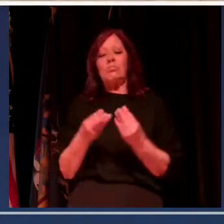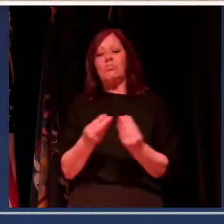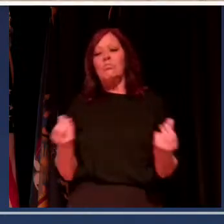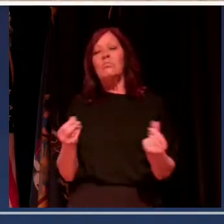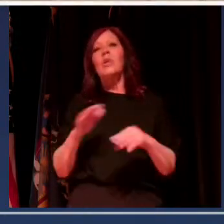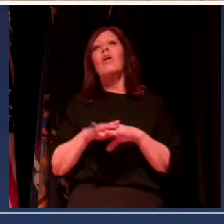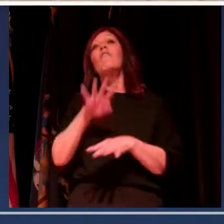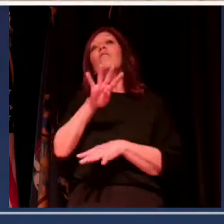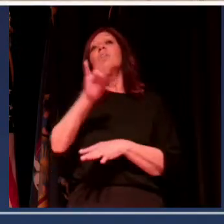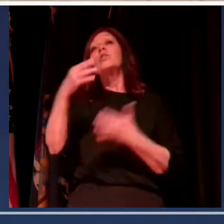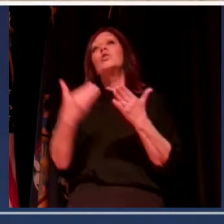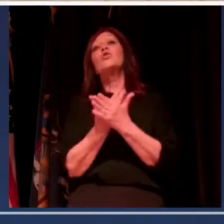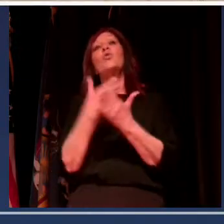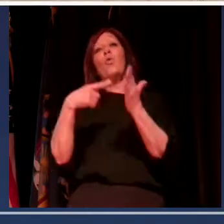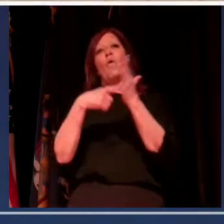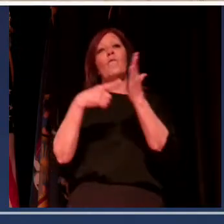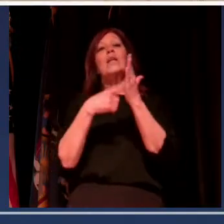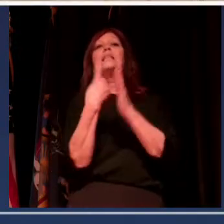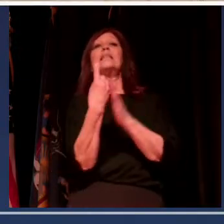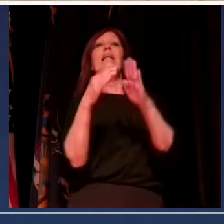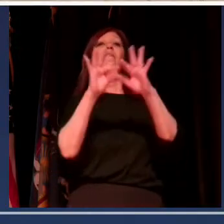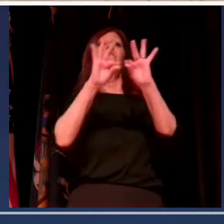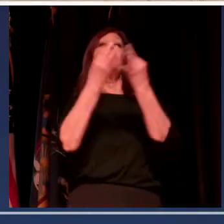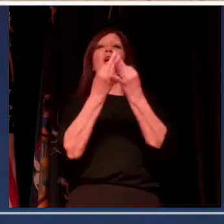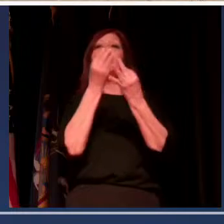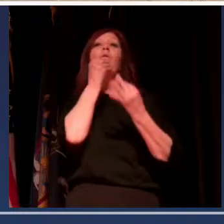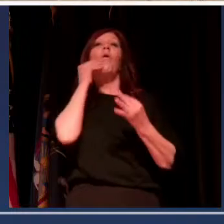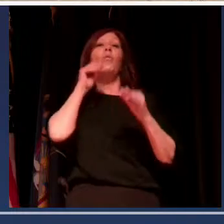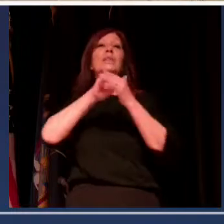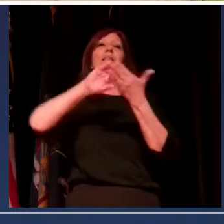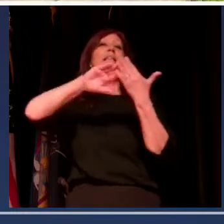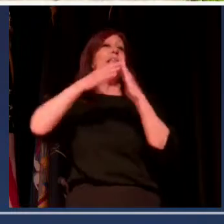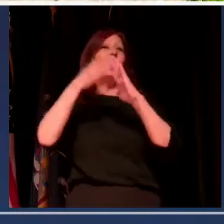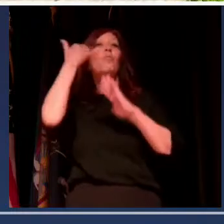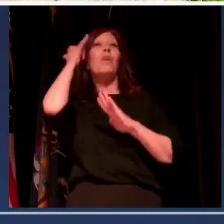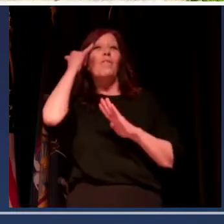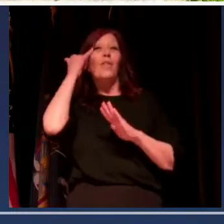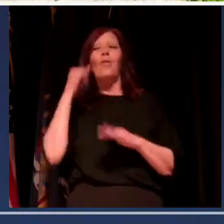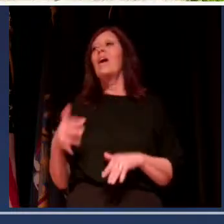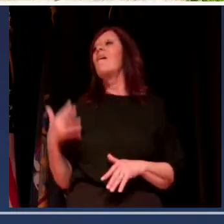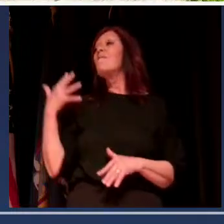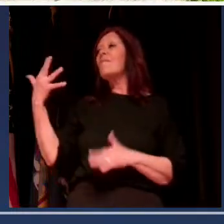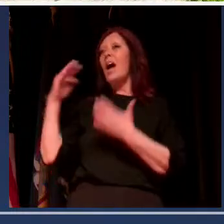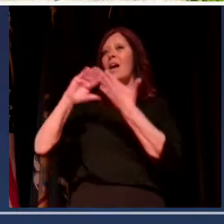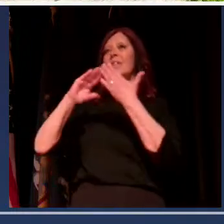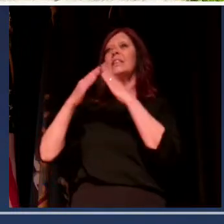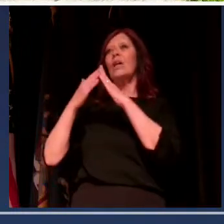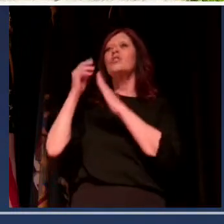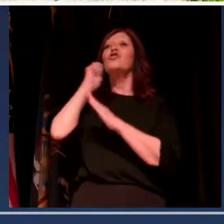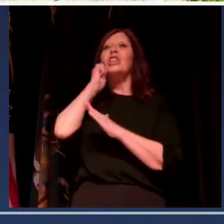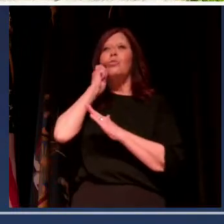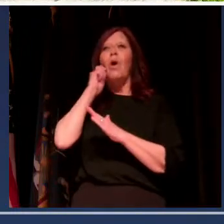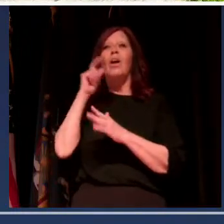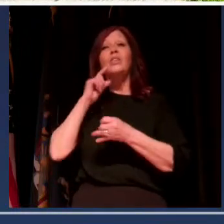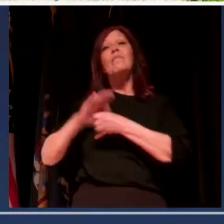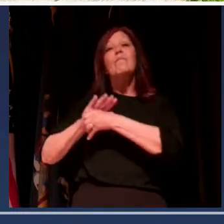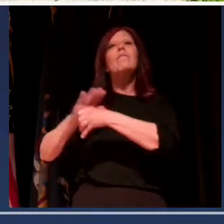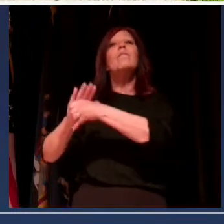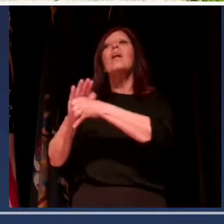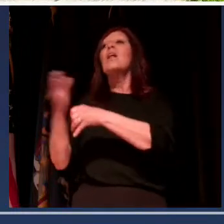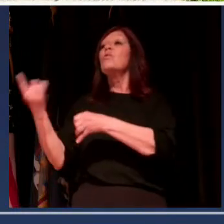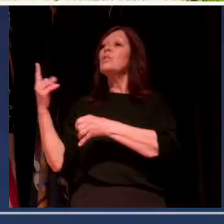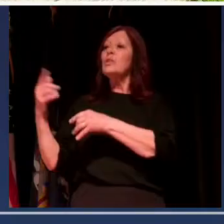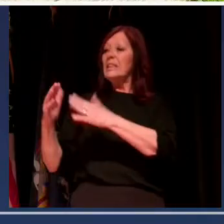new affordable single-family homes in the city of Buffalo and 5 in the town of Cheektowaga to fill holes in neighborhoods to